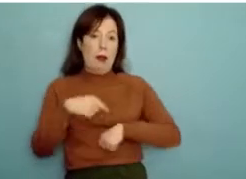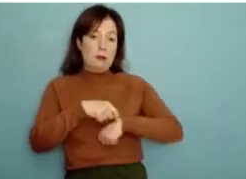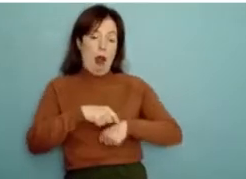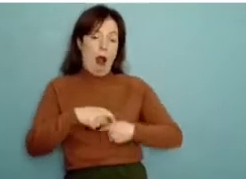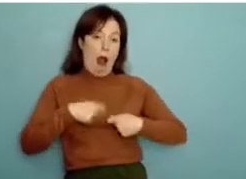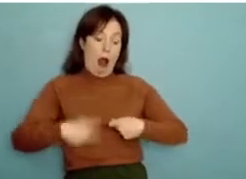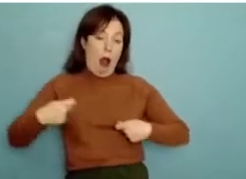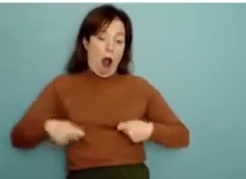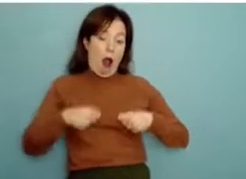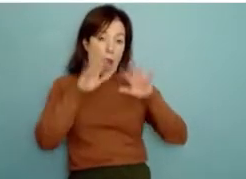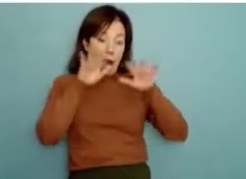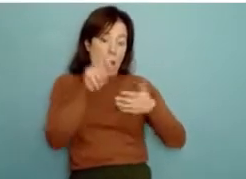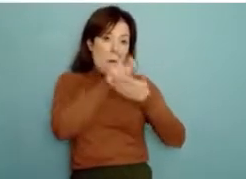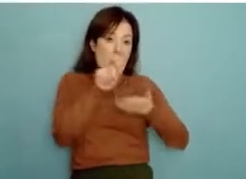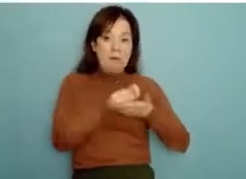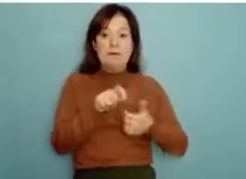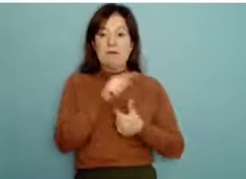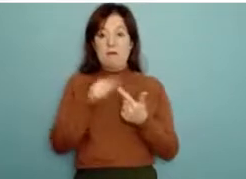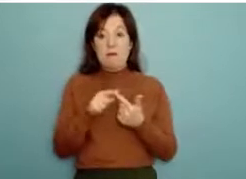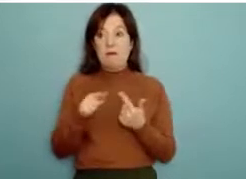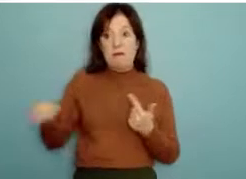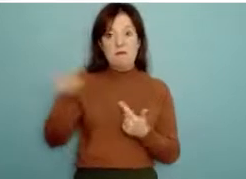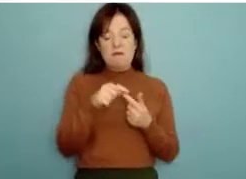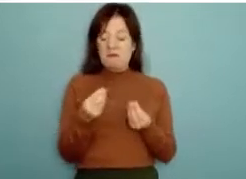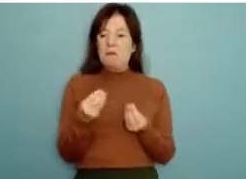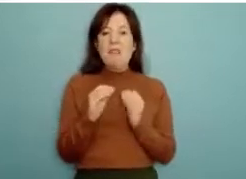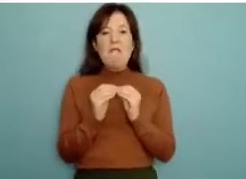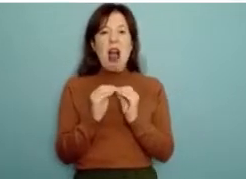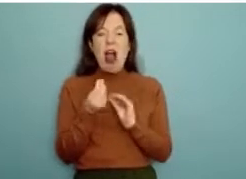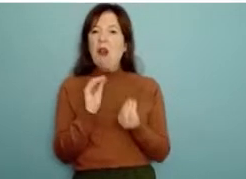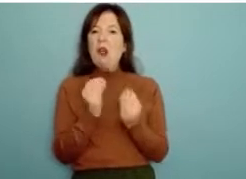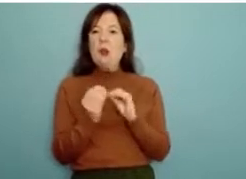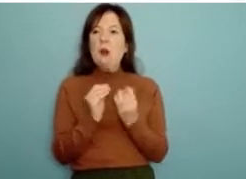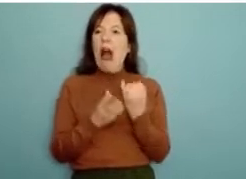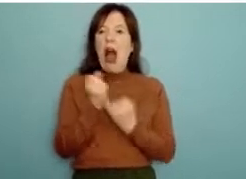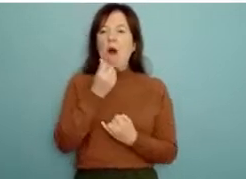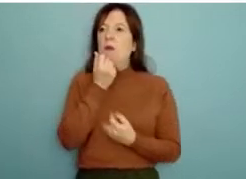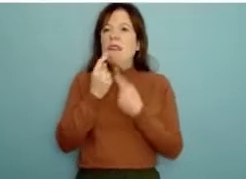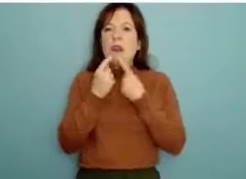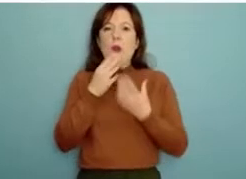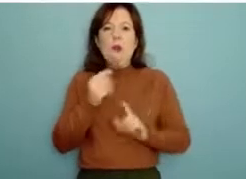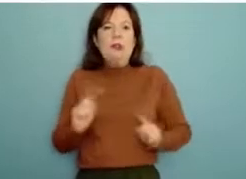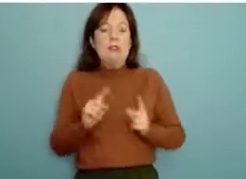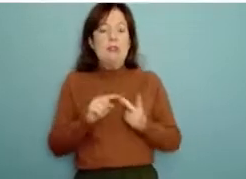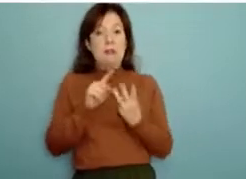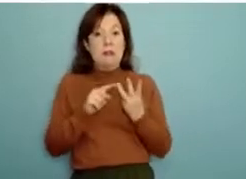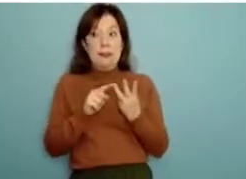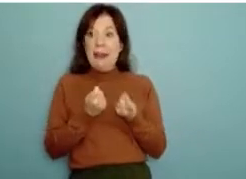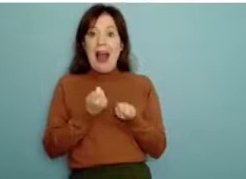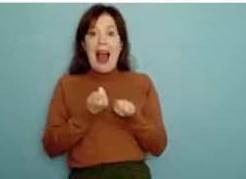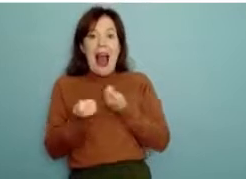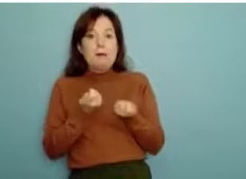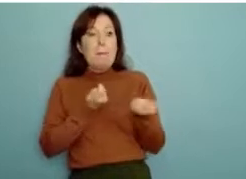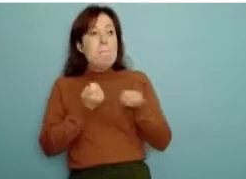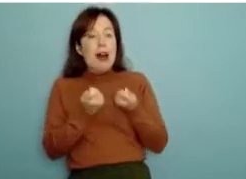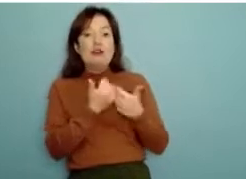There's a negative perceived value often and misuse of outcomes data. There's often a lack of administrative and managerial support,